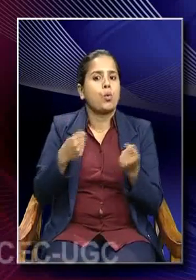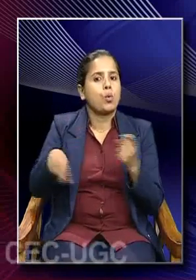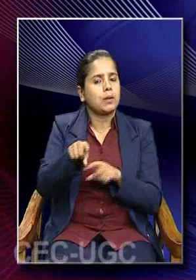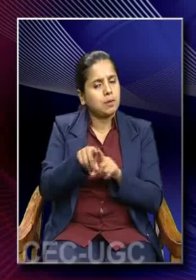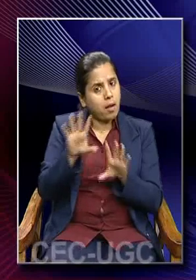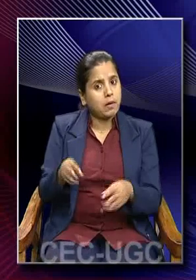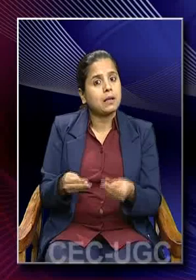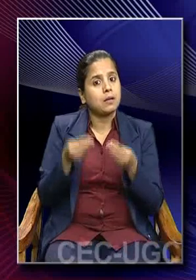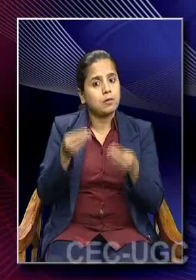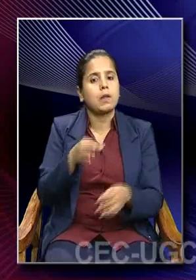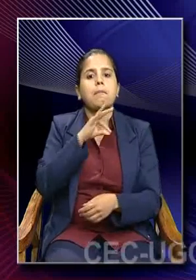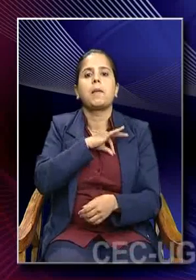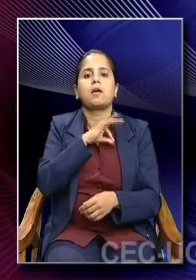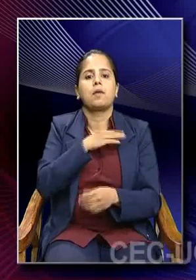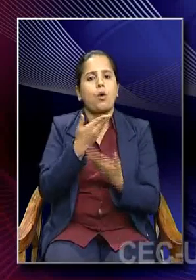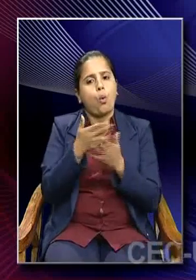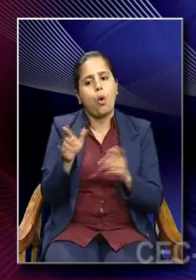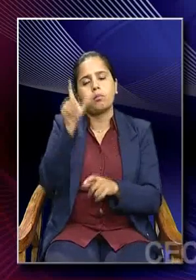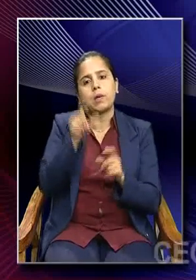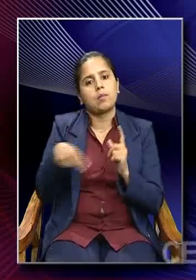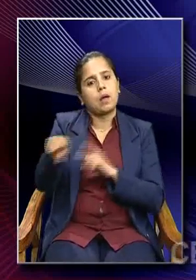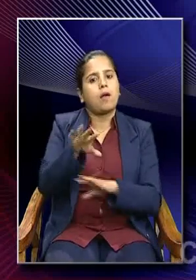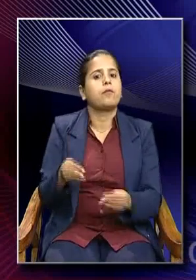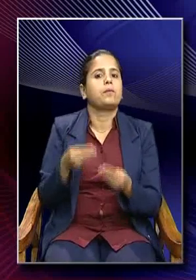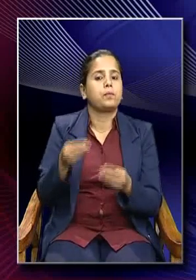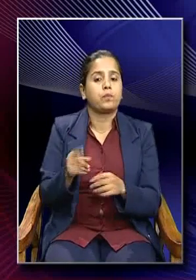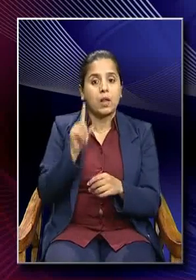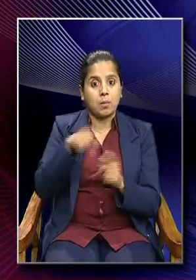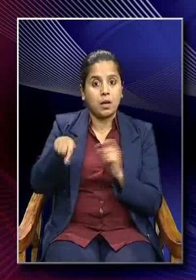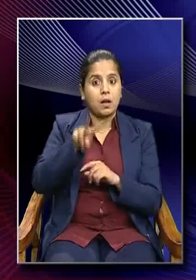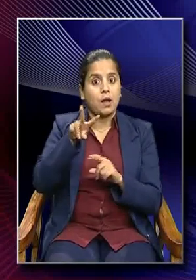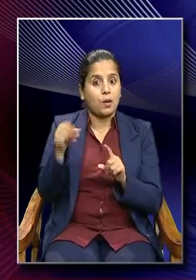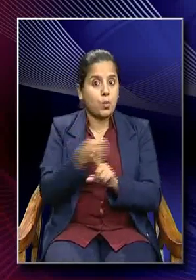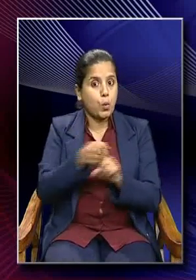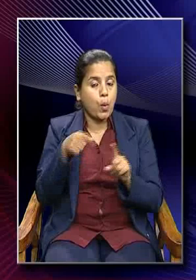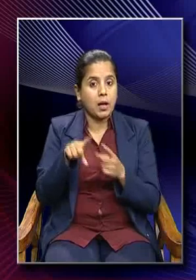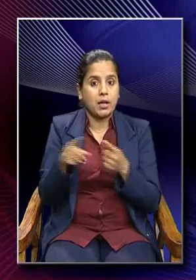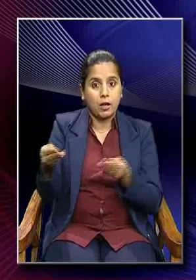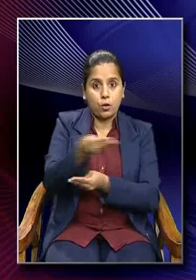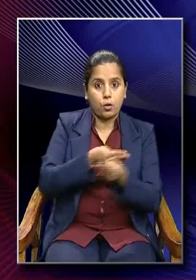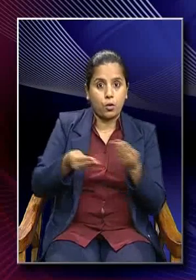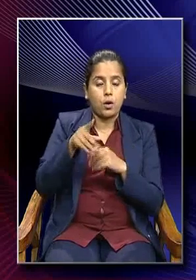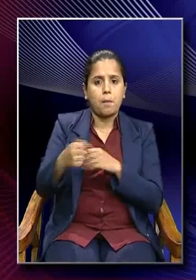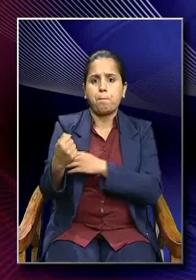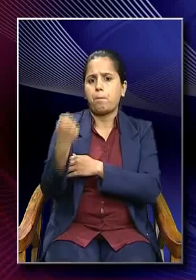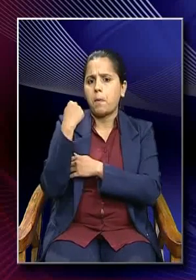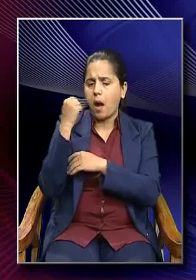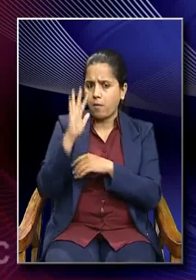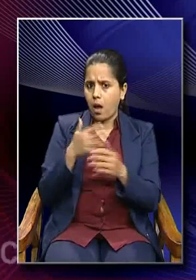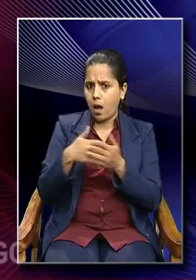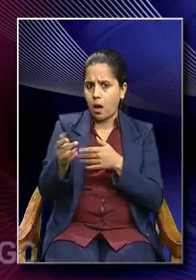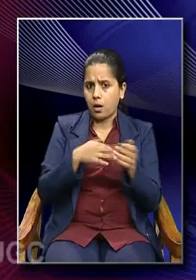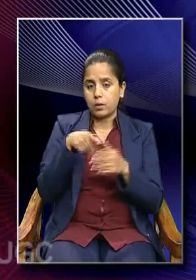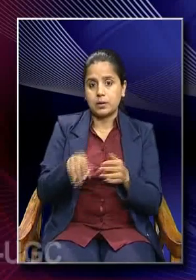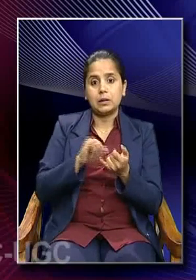also provides benefits to every individual. While in a violent economy where your power in the hands of the